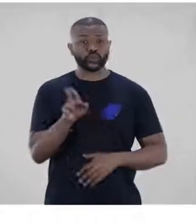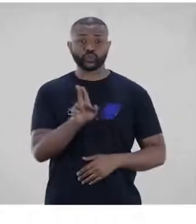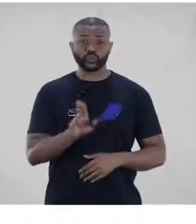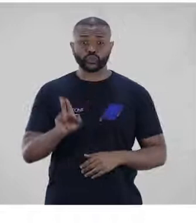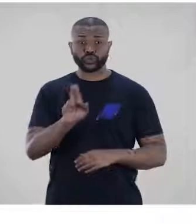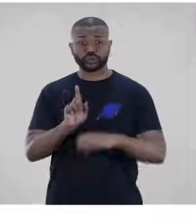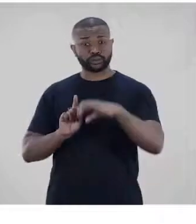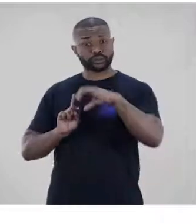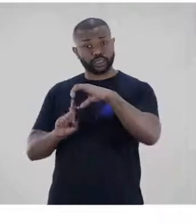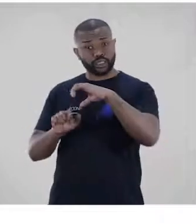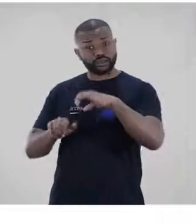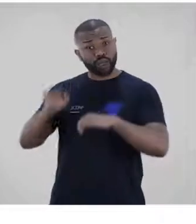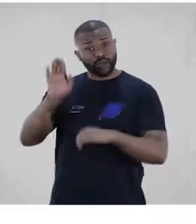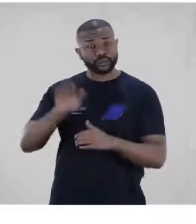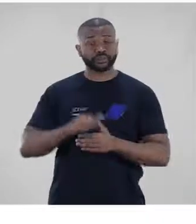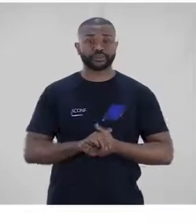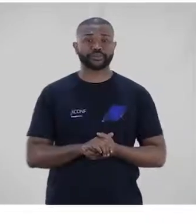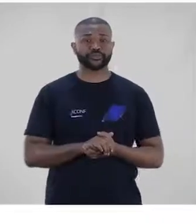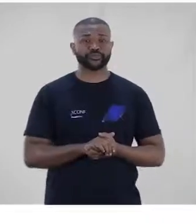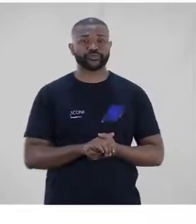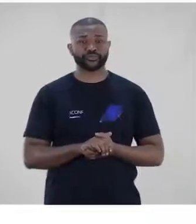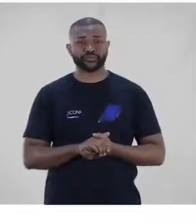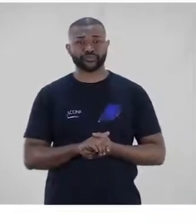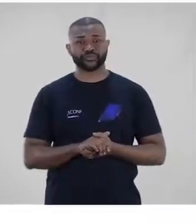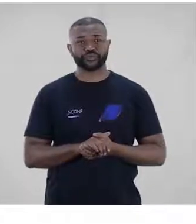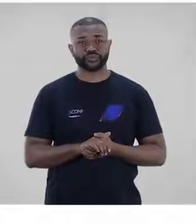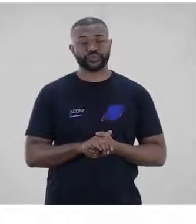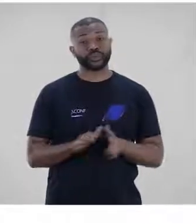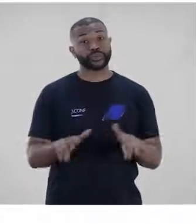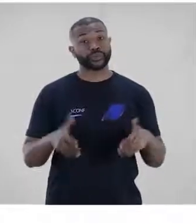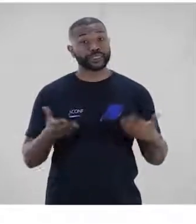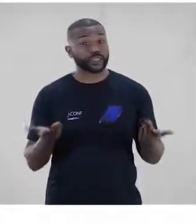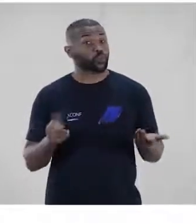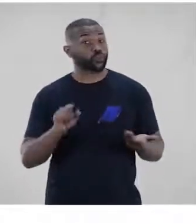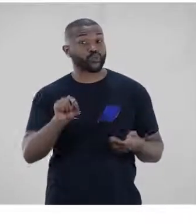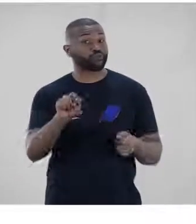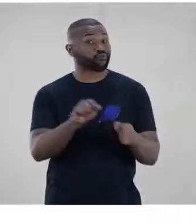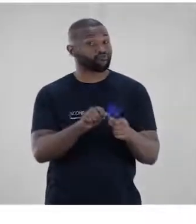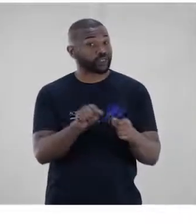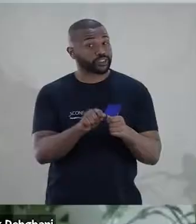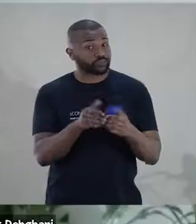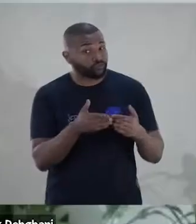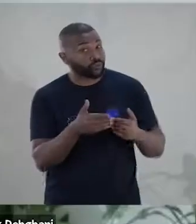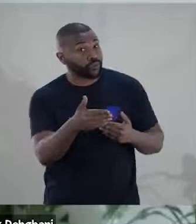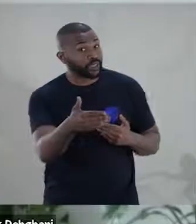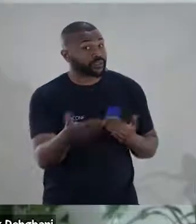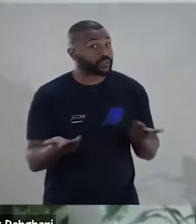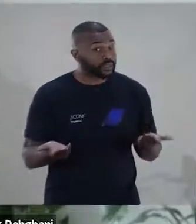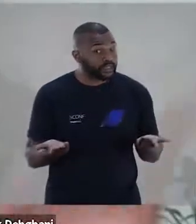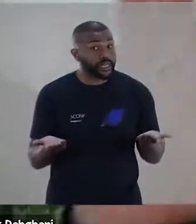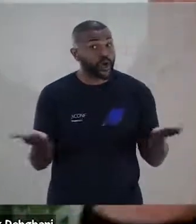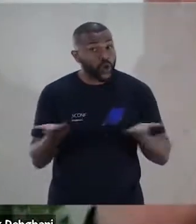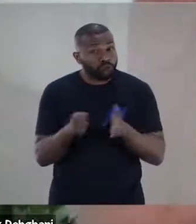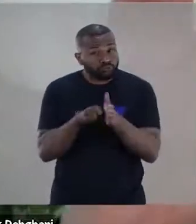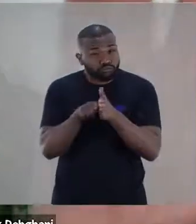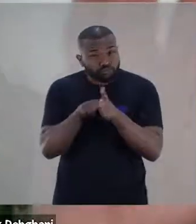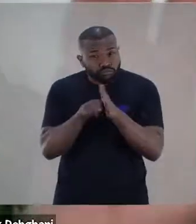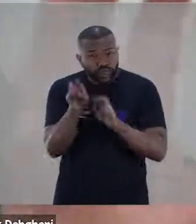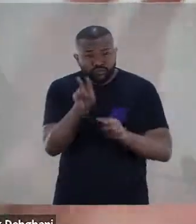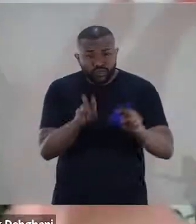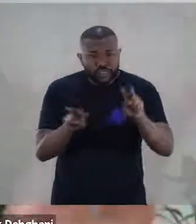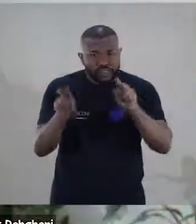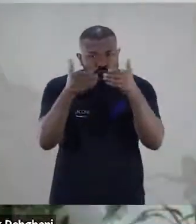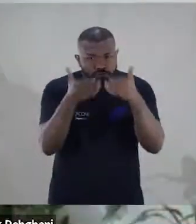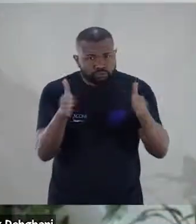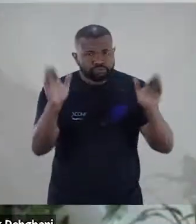consumer use cases satisfied. So where do we go from here? Let's look at the kind of the 50,000